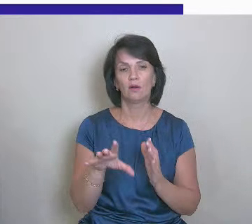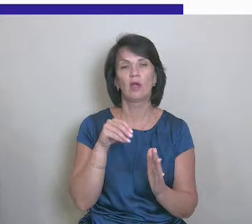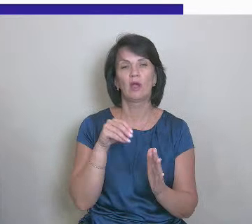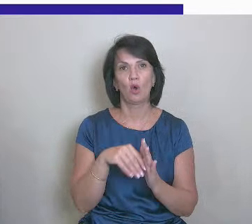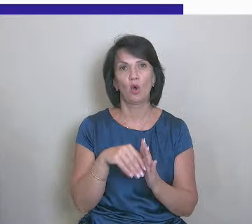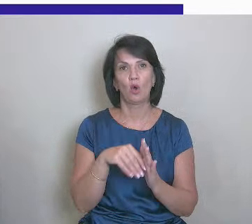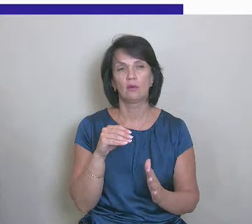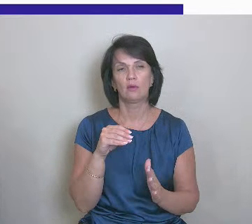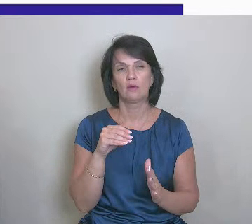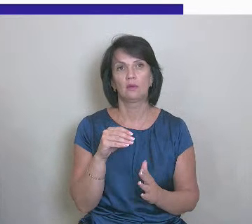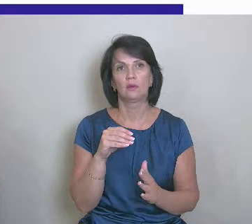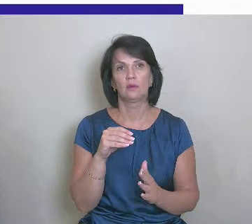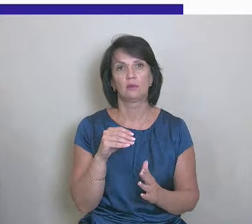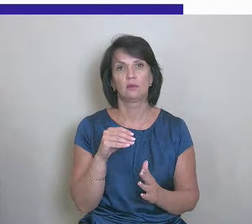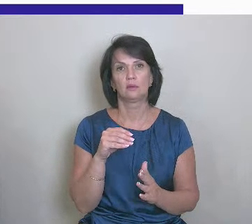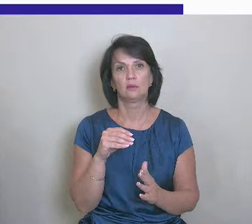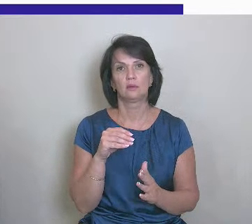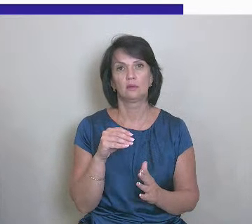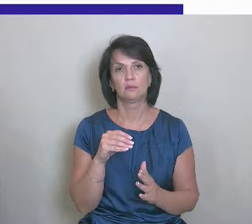elections.